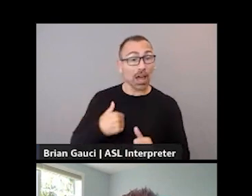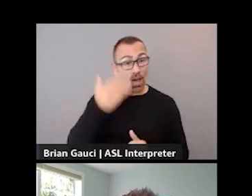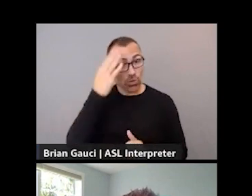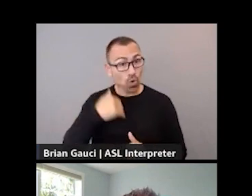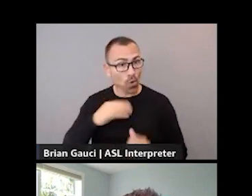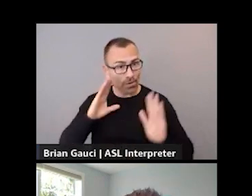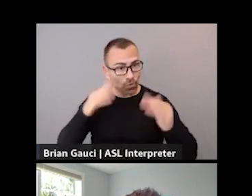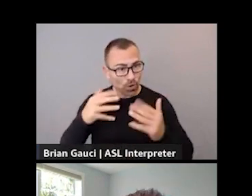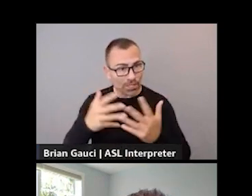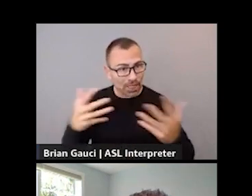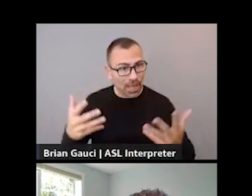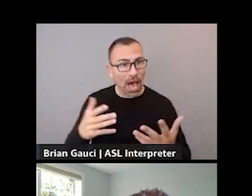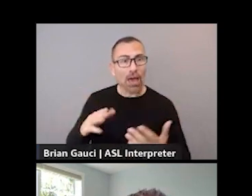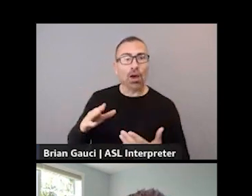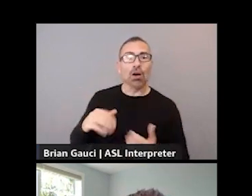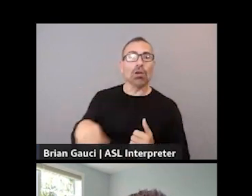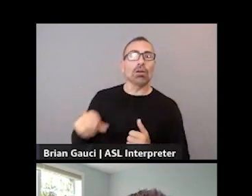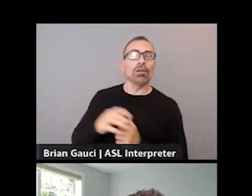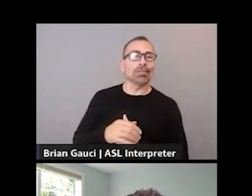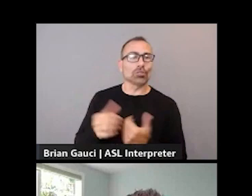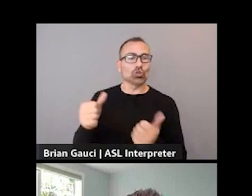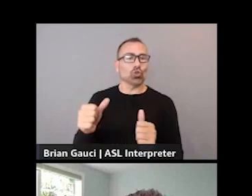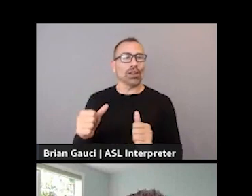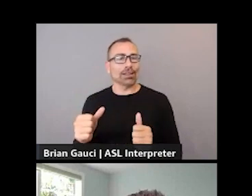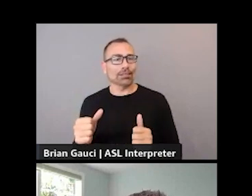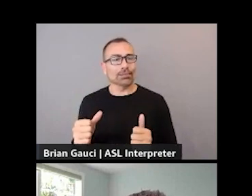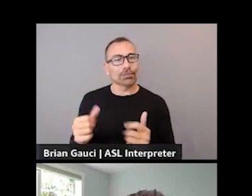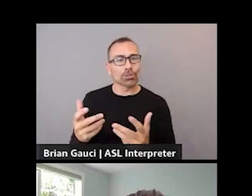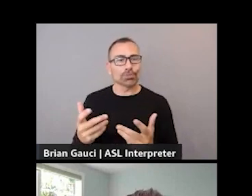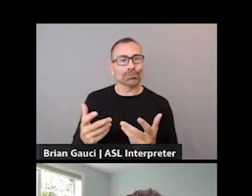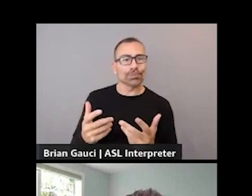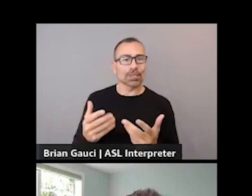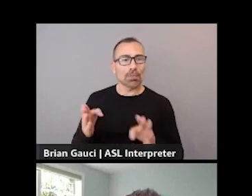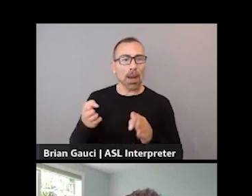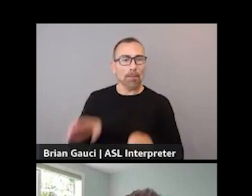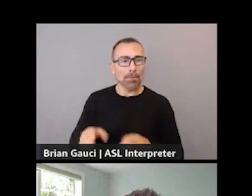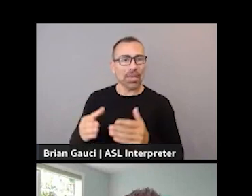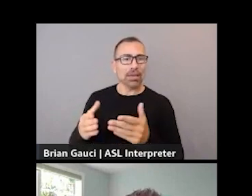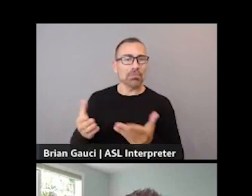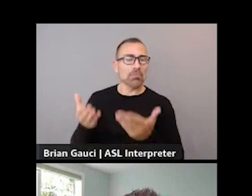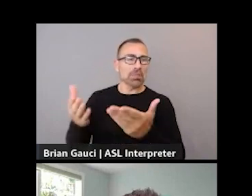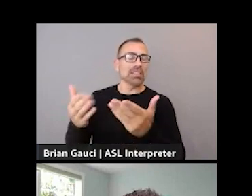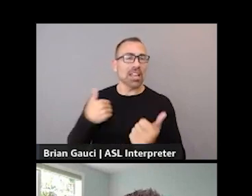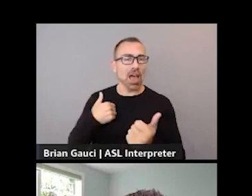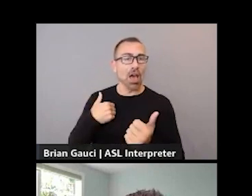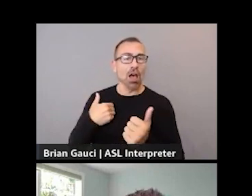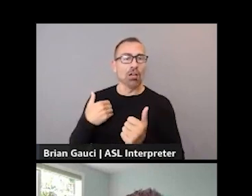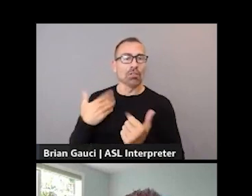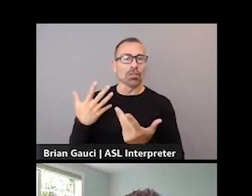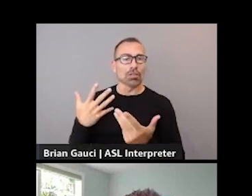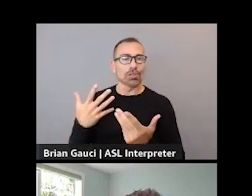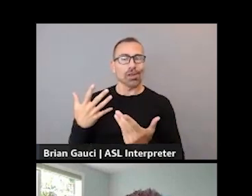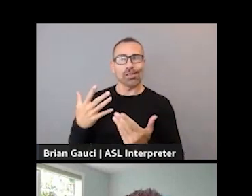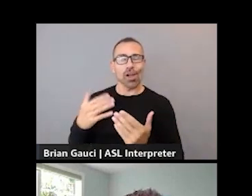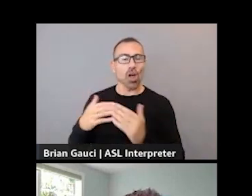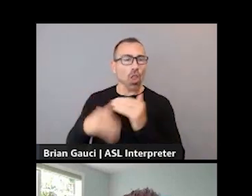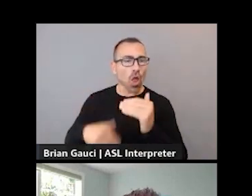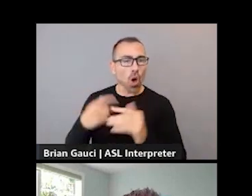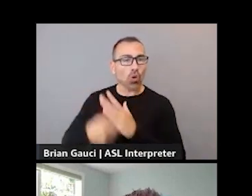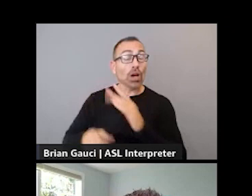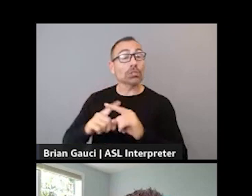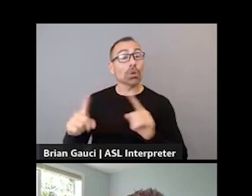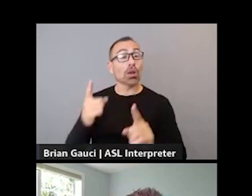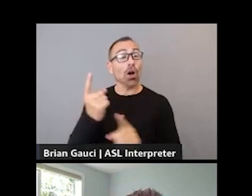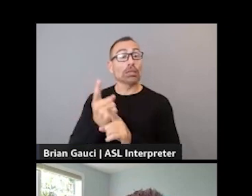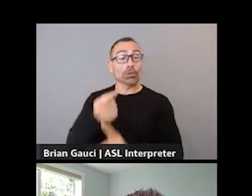bid of the trying to get, I'm getting, trying to put it placed in, get the lowest cost for myself. But also there's the impact to the seller too. What